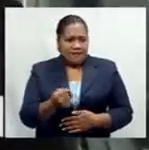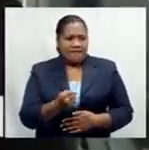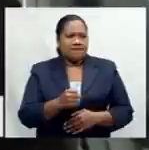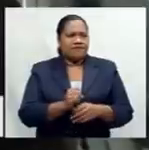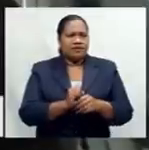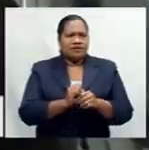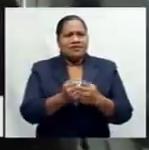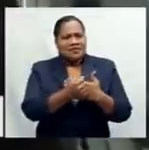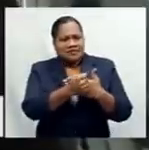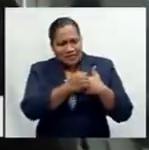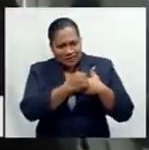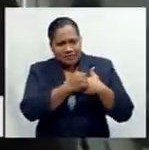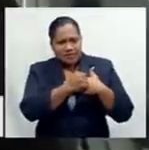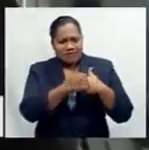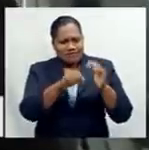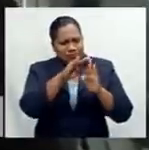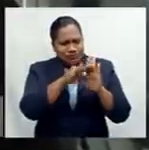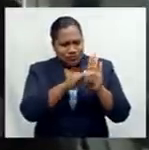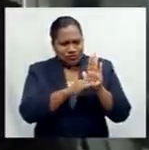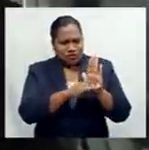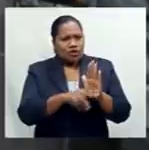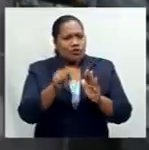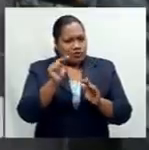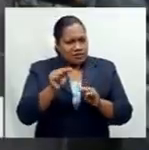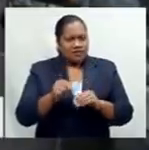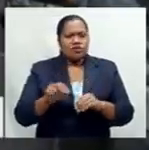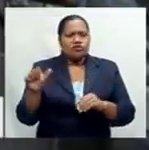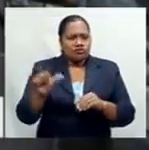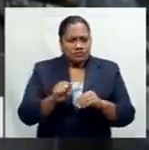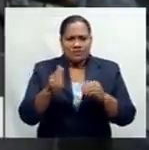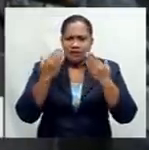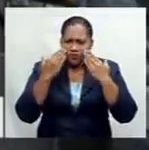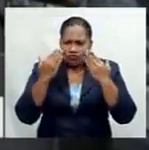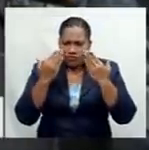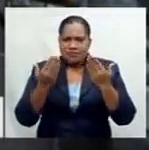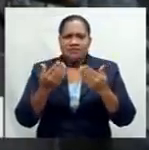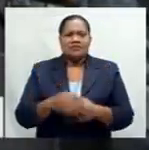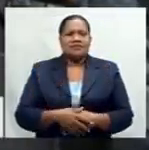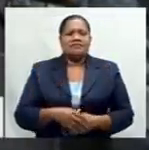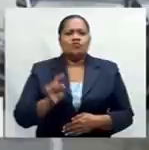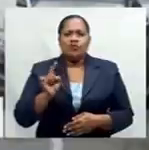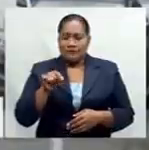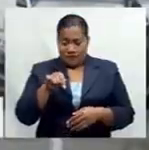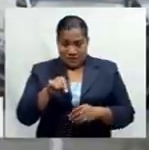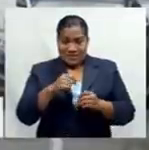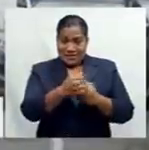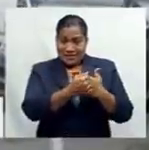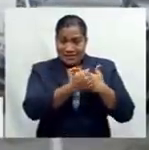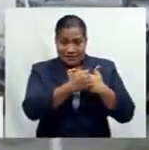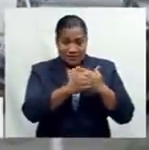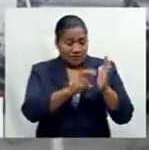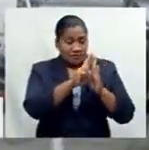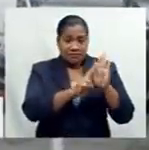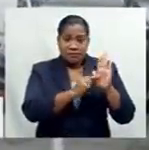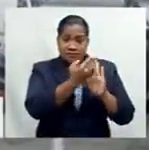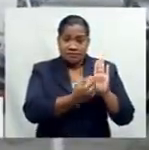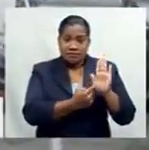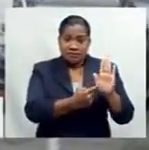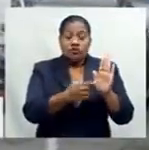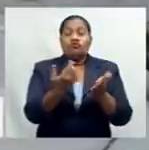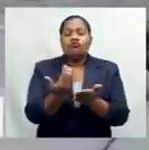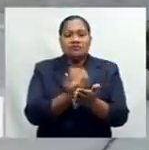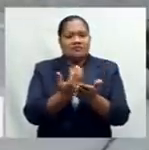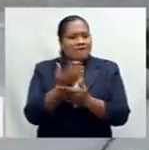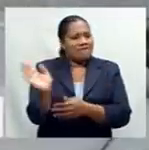that they need to put in place. Everybody needs to be aware and cognizant of the fact that these safety measures has been put in there to safeguard all